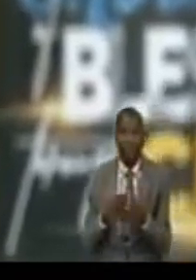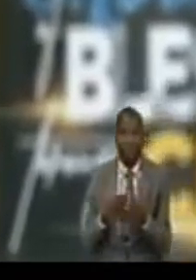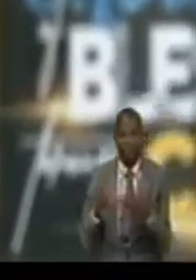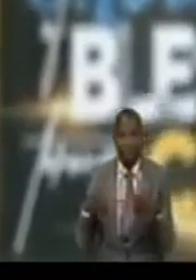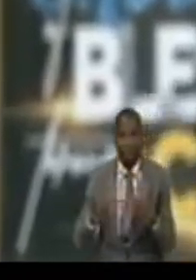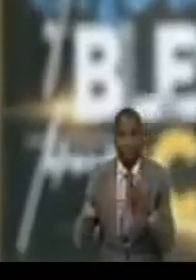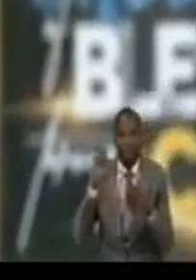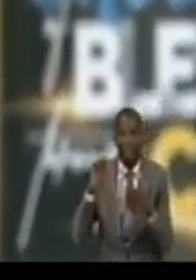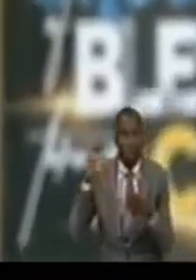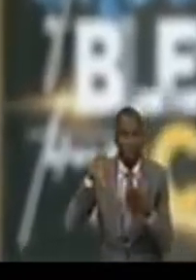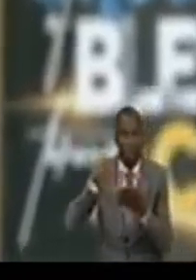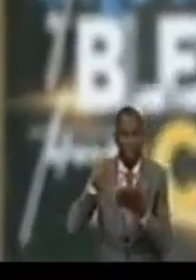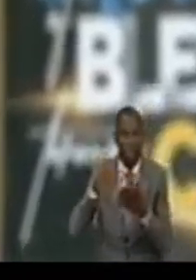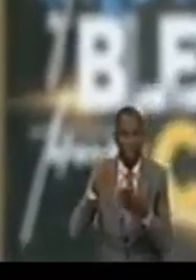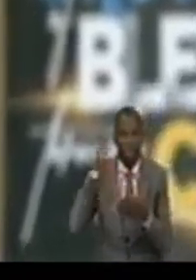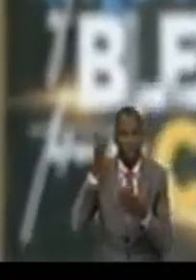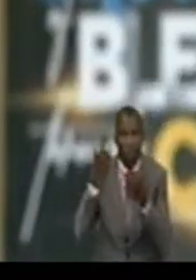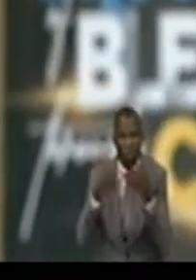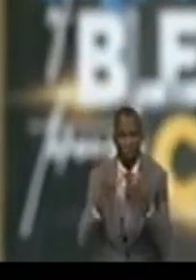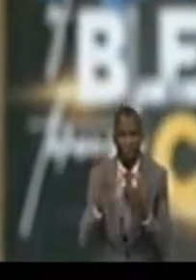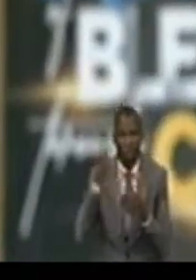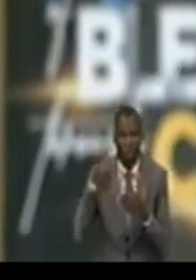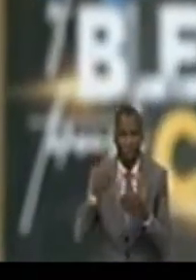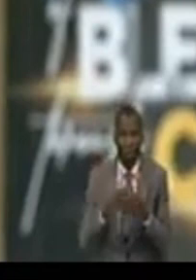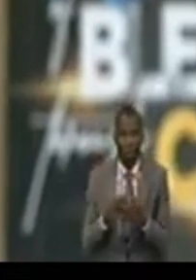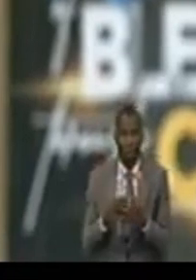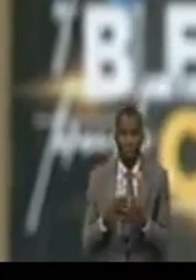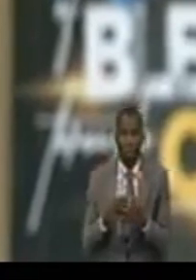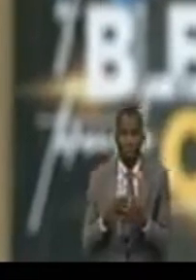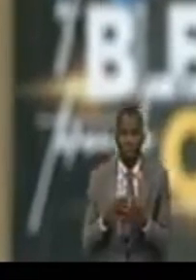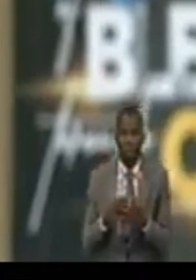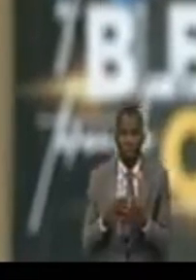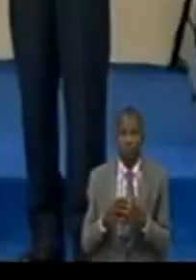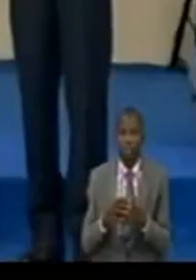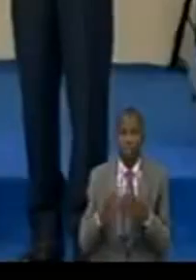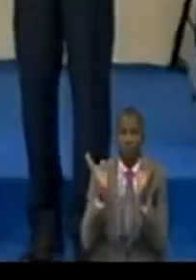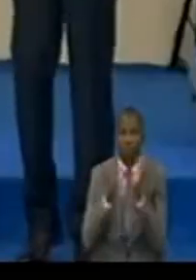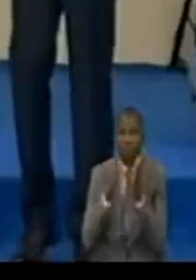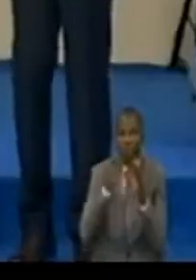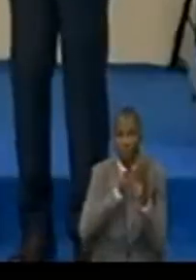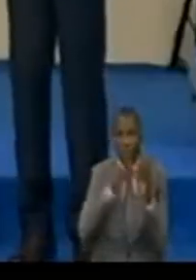will come up. Port Harcourt Choir. Praise the Lord.